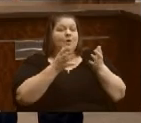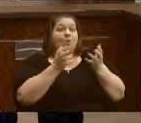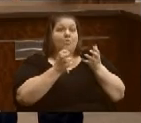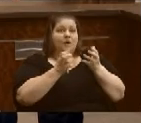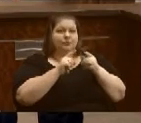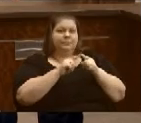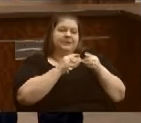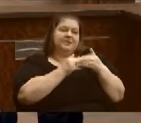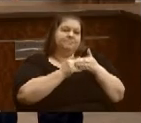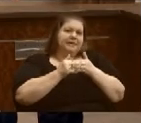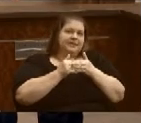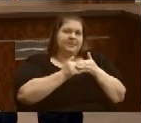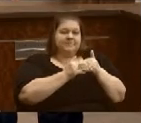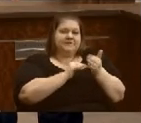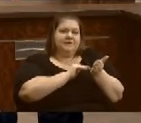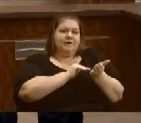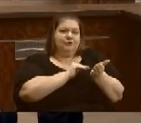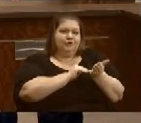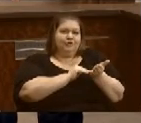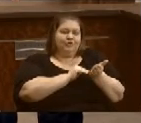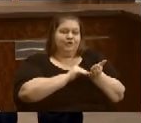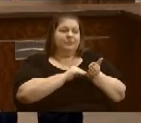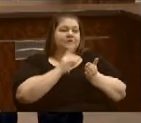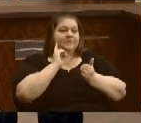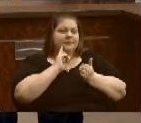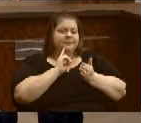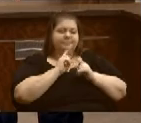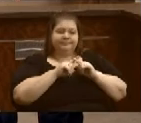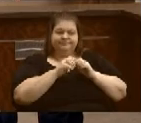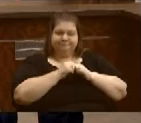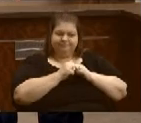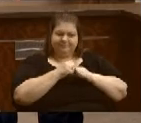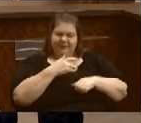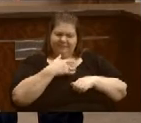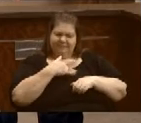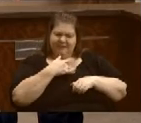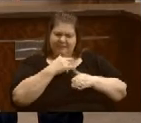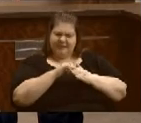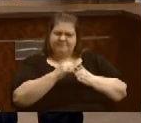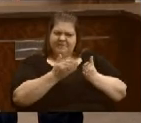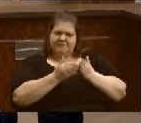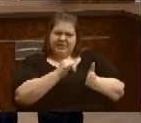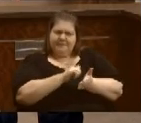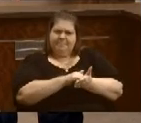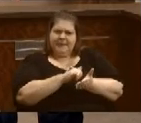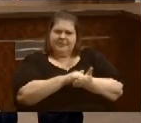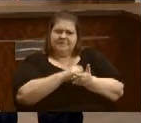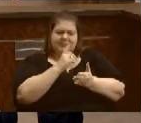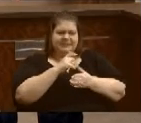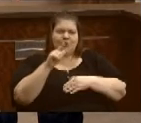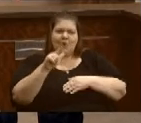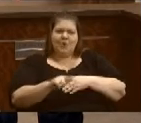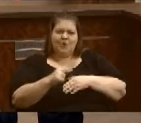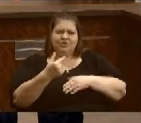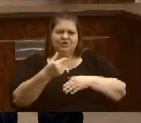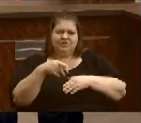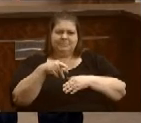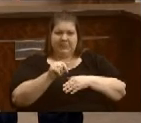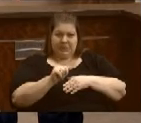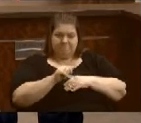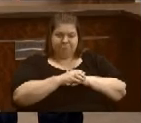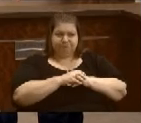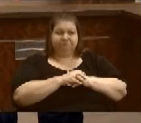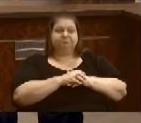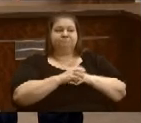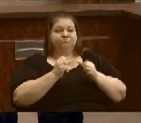pediatrician at the Elite Children's Hospital in Mexico, but felt that it may be impossible due to your GPA. So a